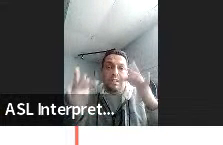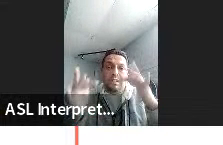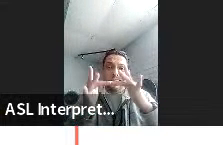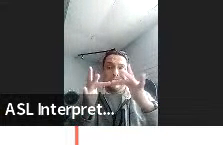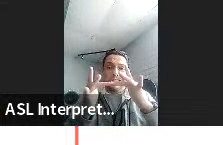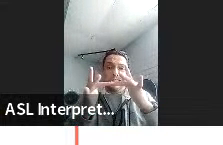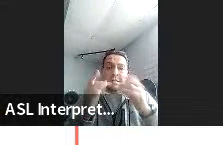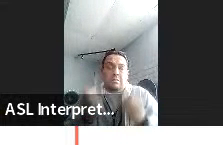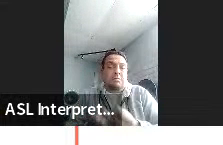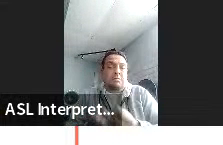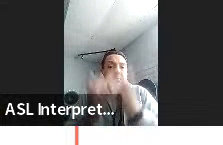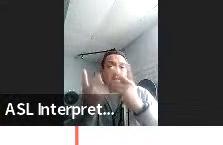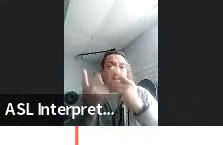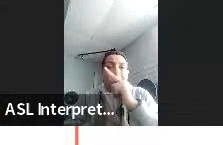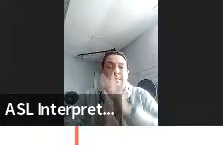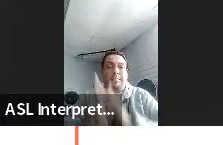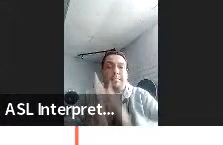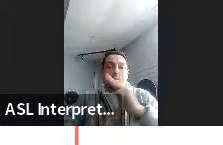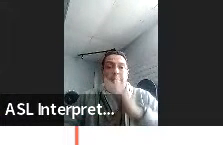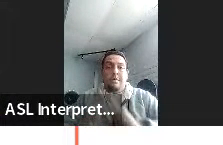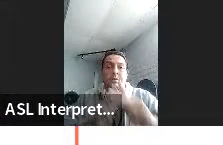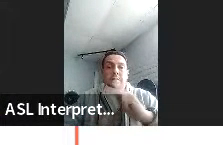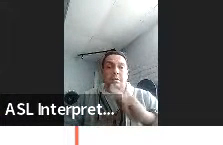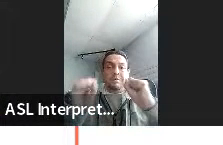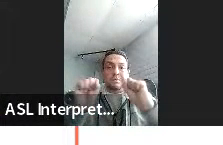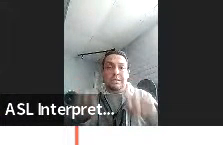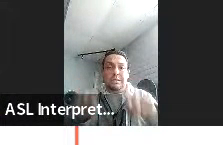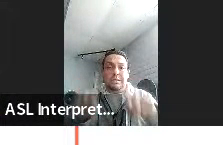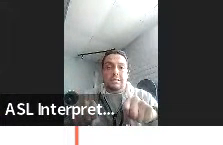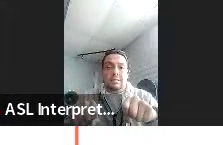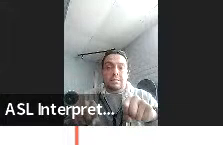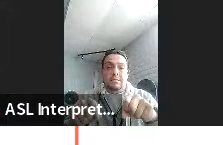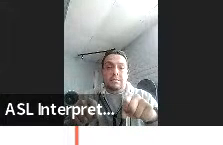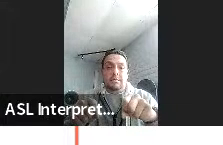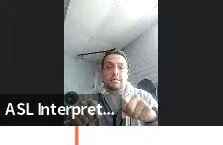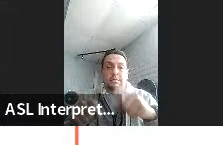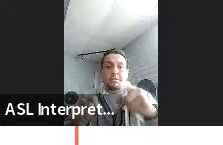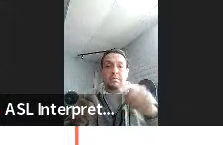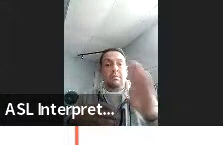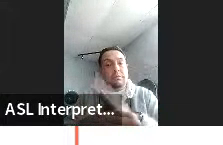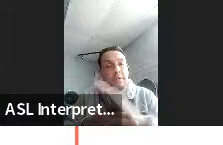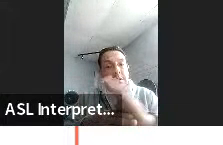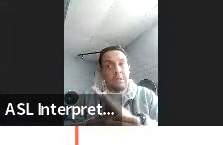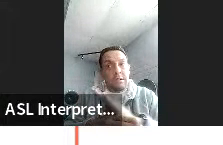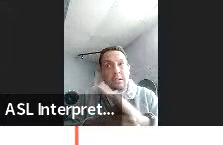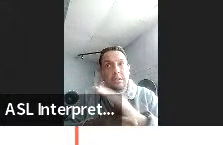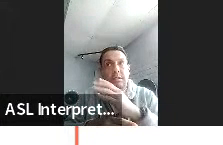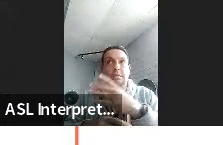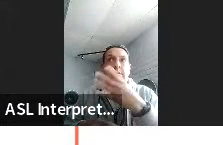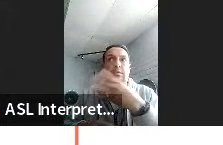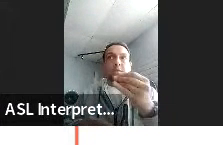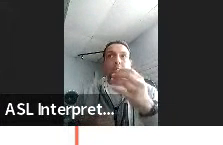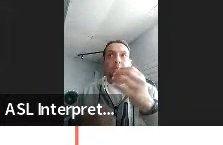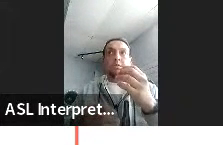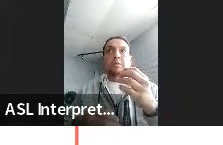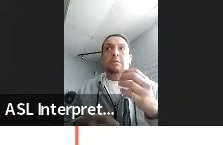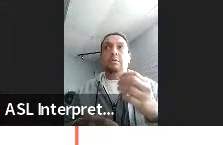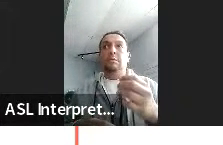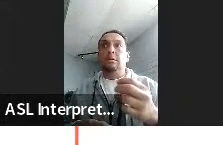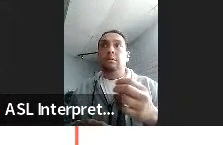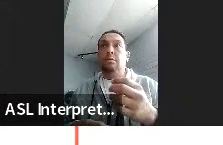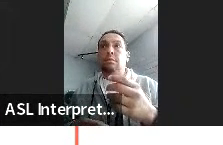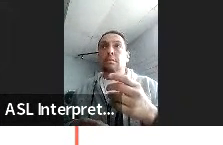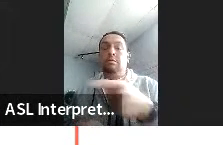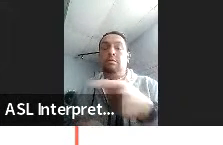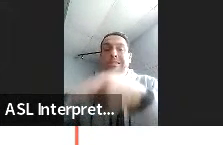proposal, answering questions you might have, and reaching as many businesses and organizations as we can. We're going to come back after Labor